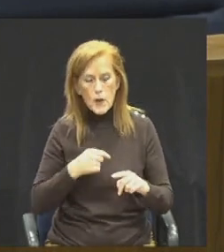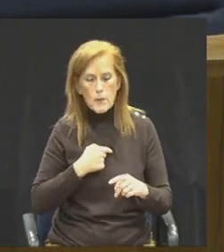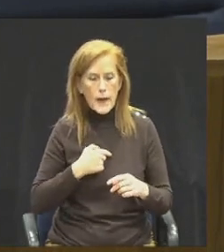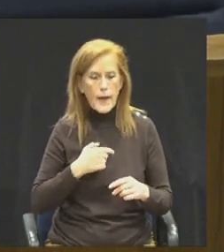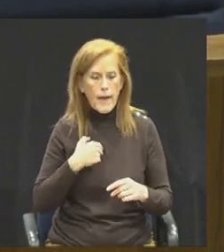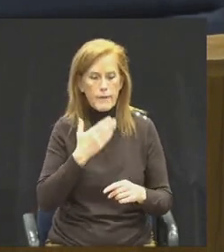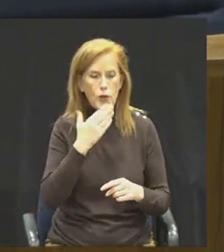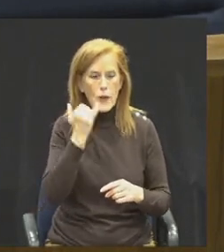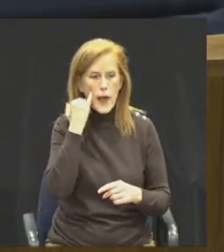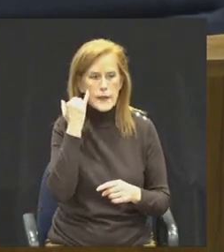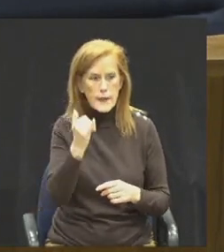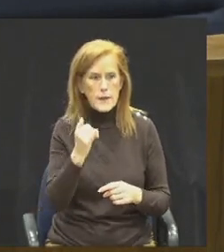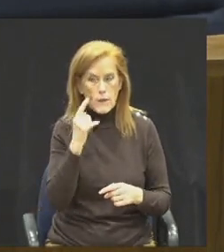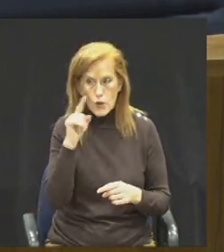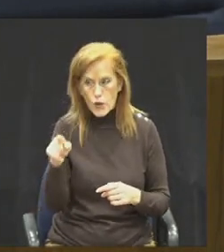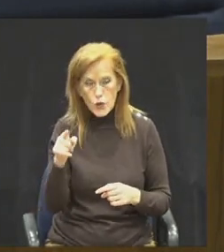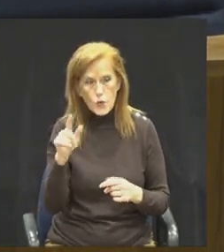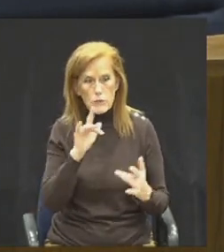suggestions on